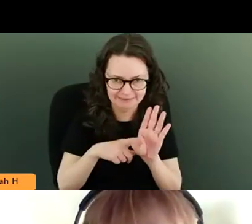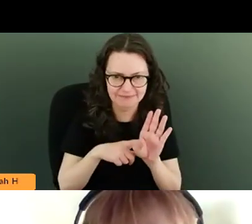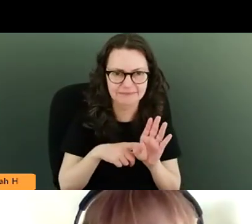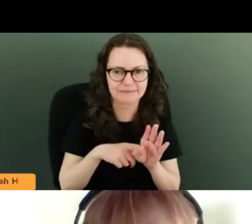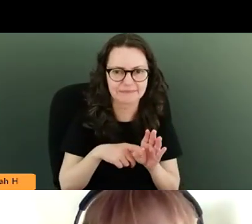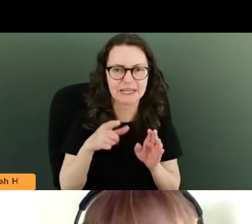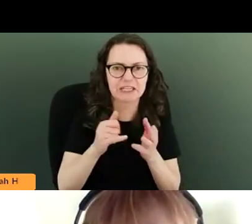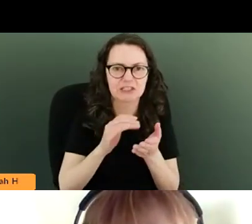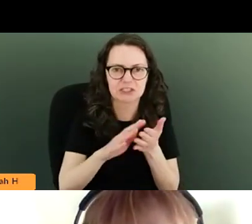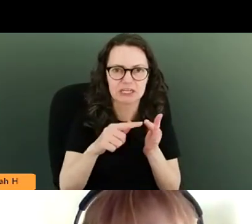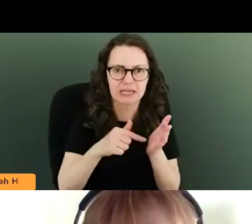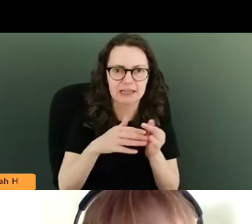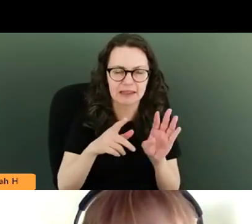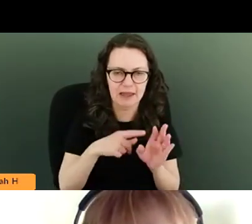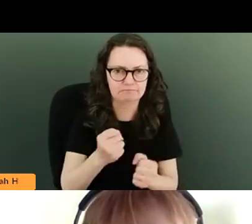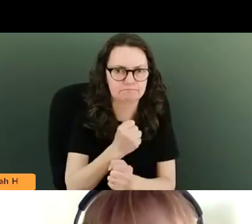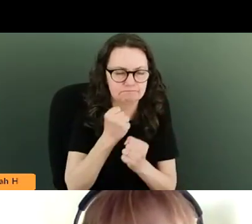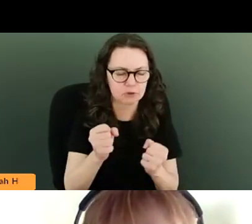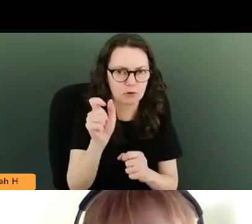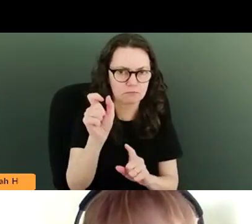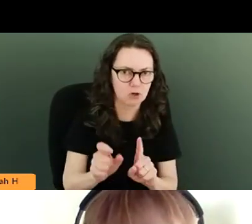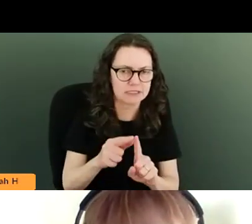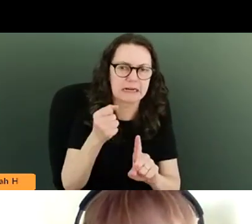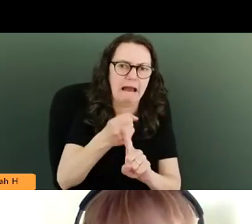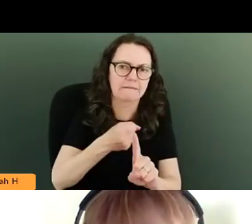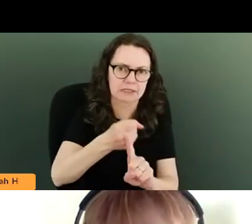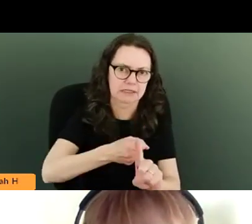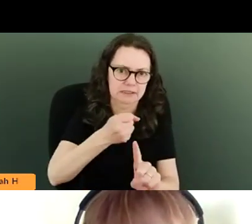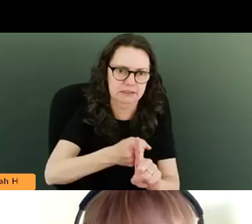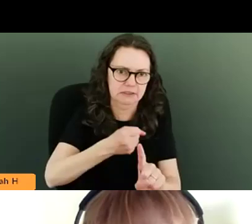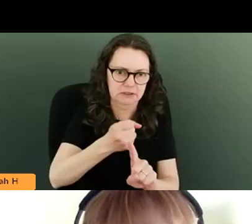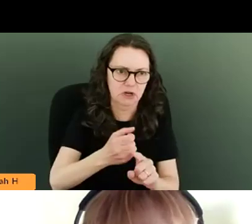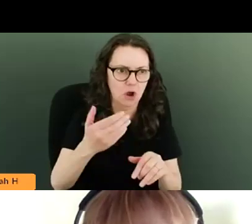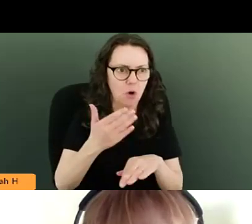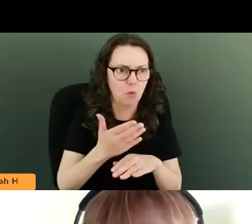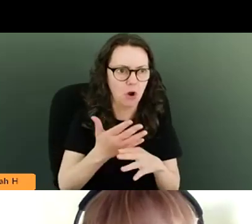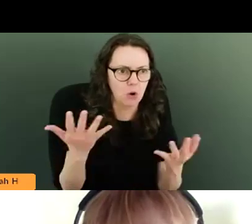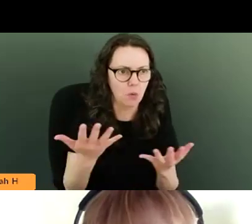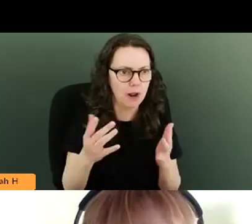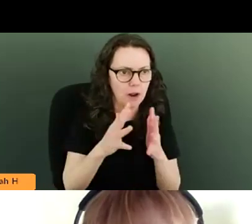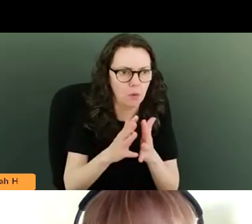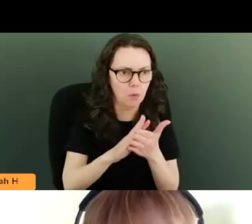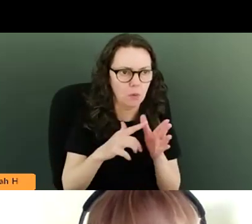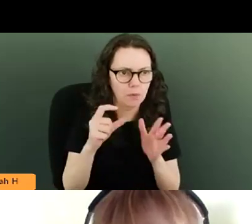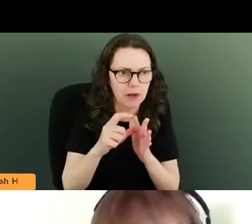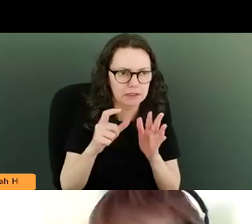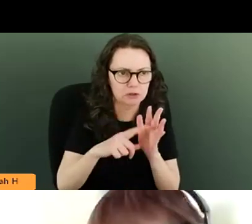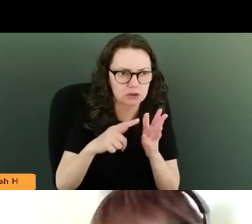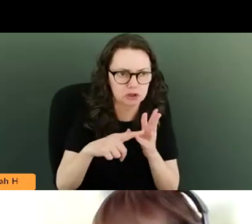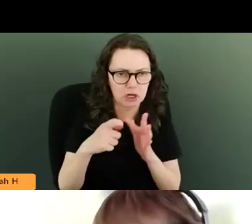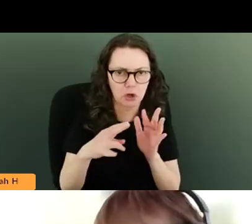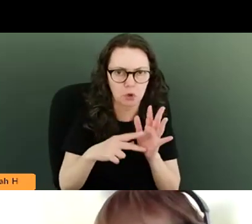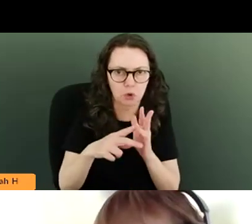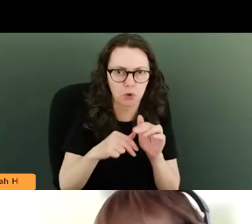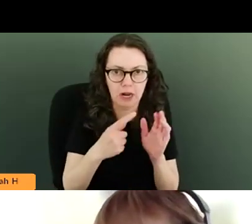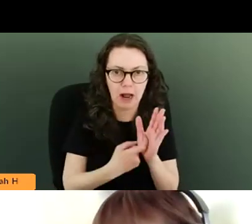they pronouns and is a passionate and dedicated advocate based on Wudjak Noongar country in Perth, working across